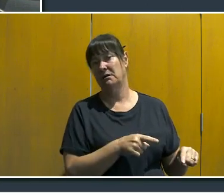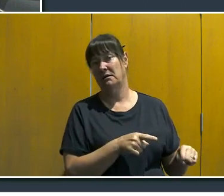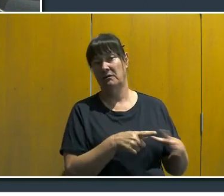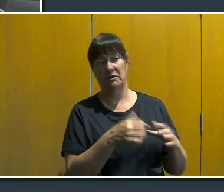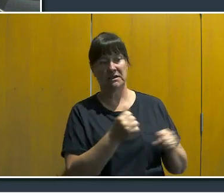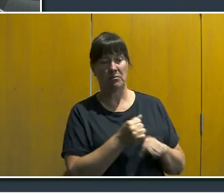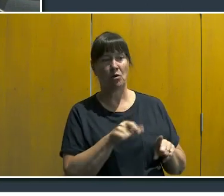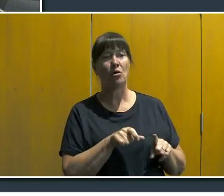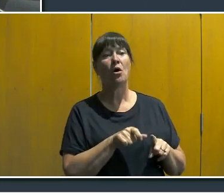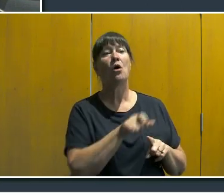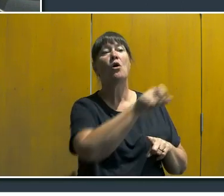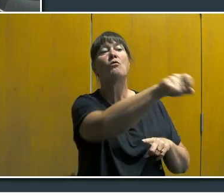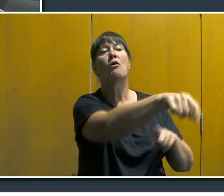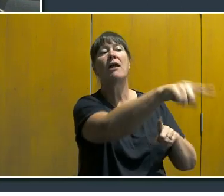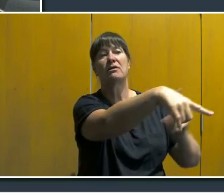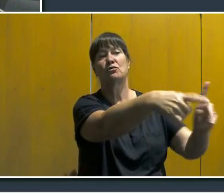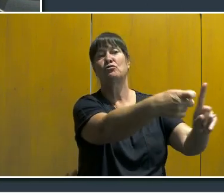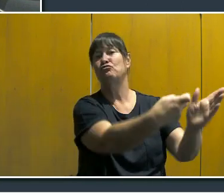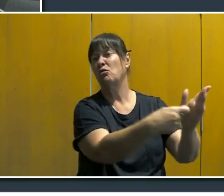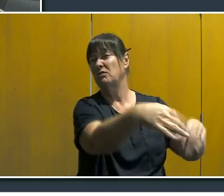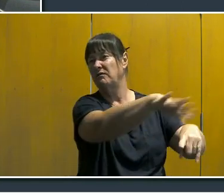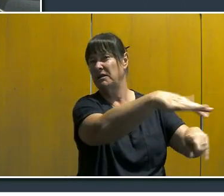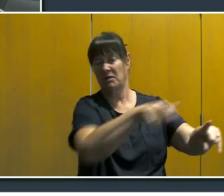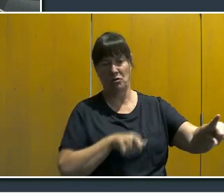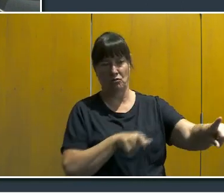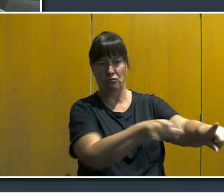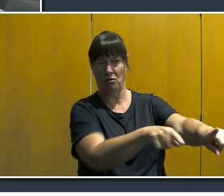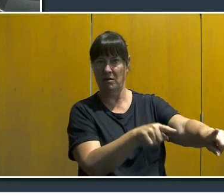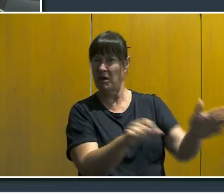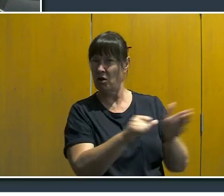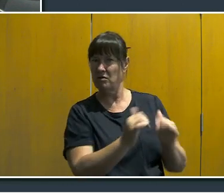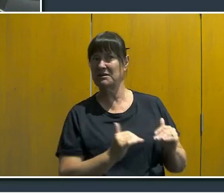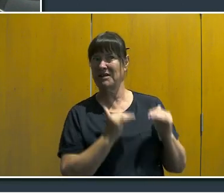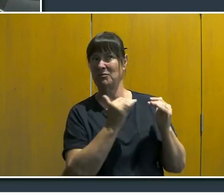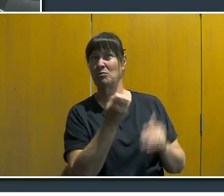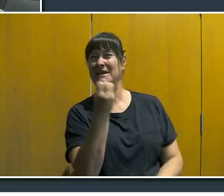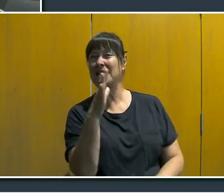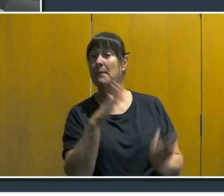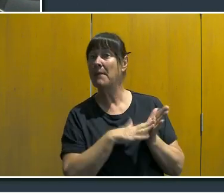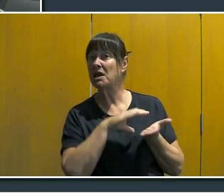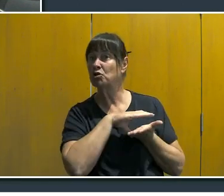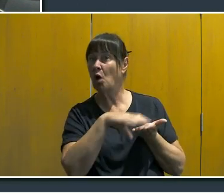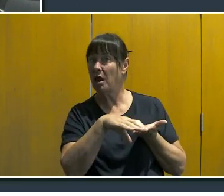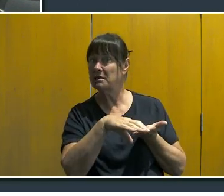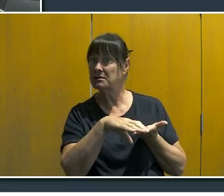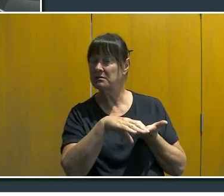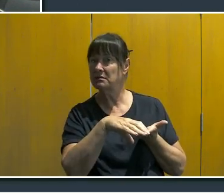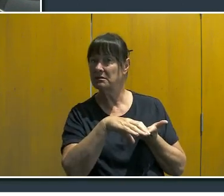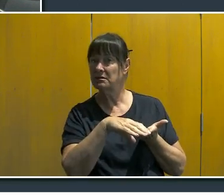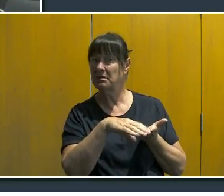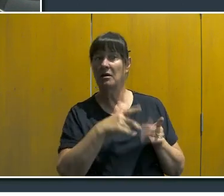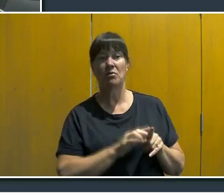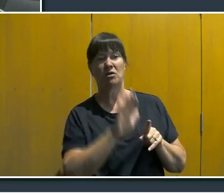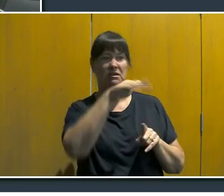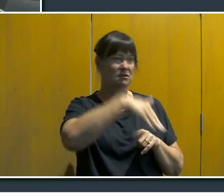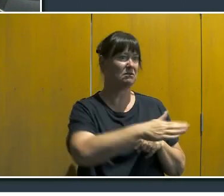Puketiteri Road out to Rotowhenua, I know they're costing that in, upwards of $10 million because of all the, it's undulating